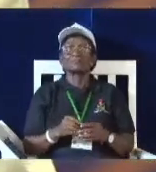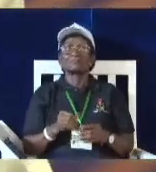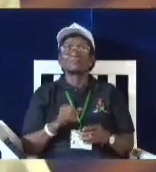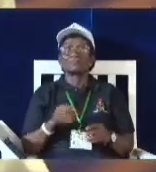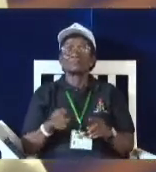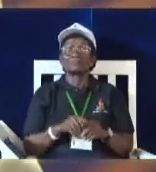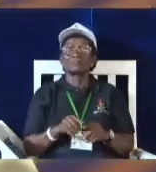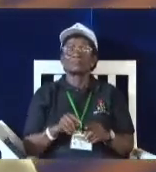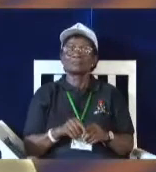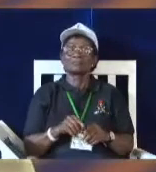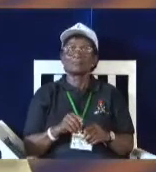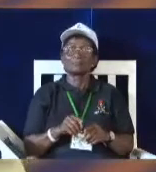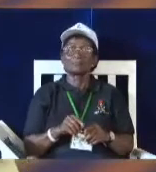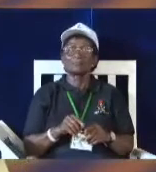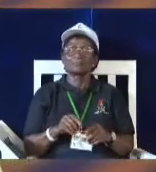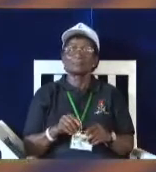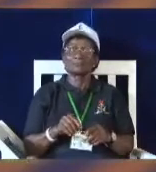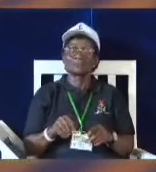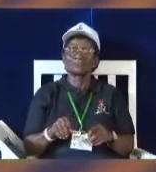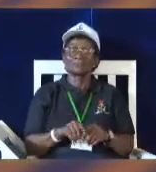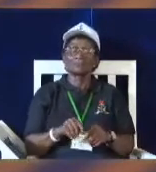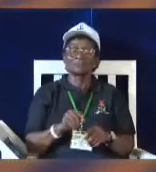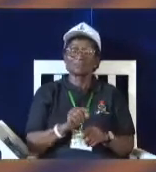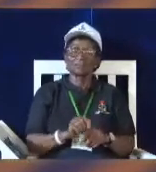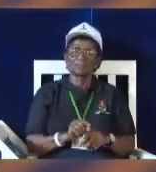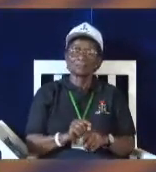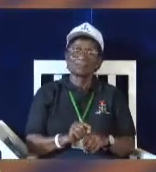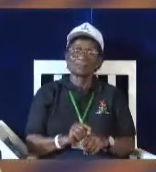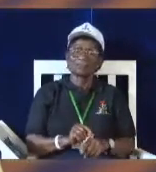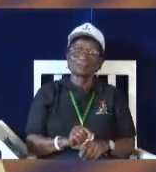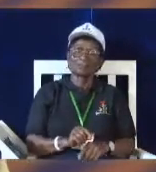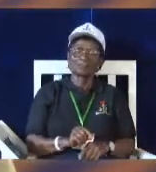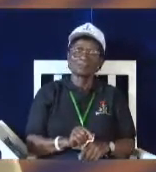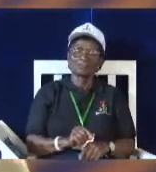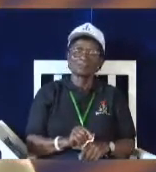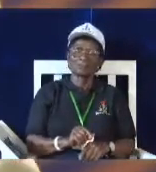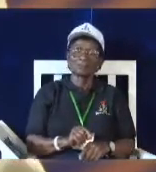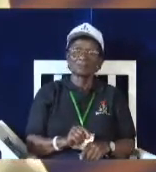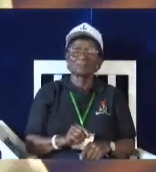And so I, as usual, I pray before I eat.